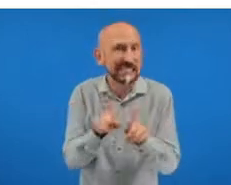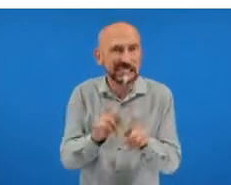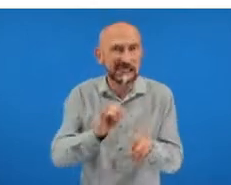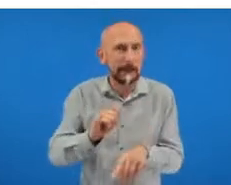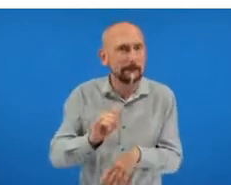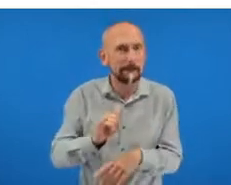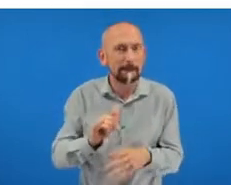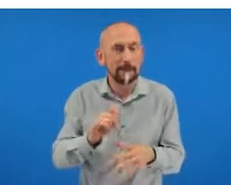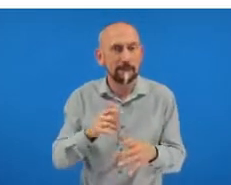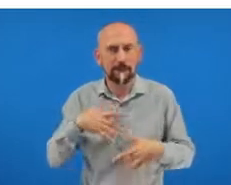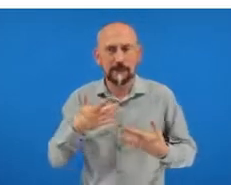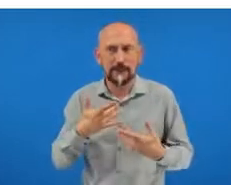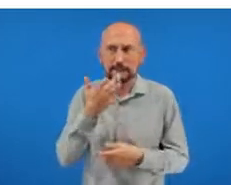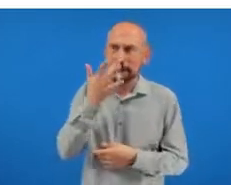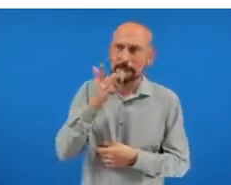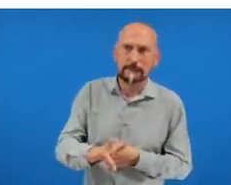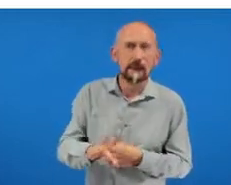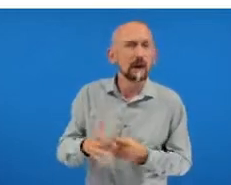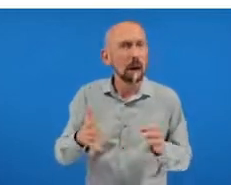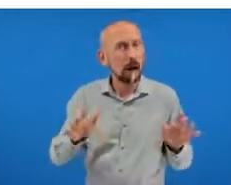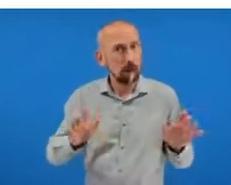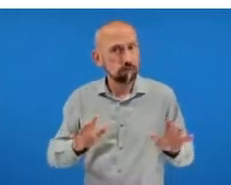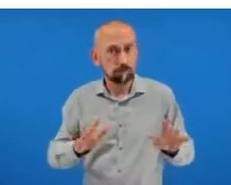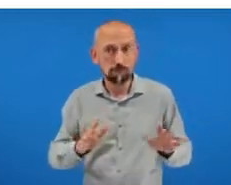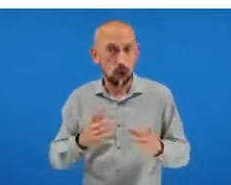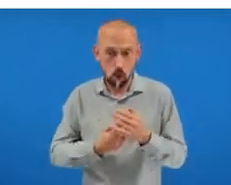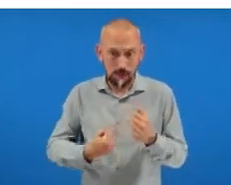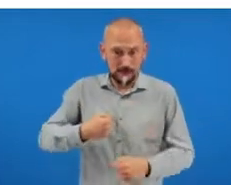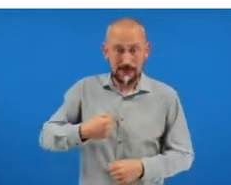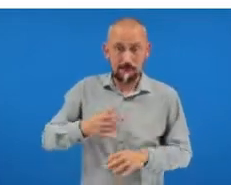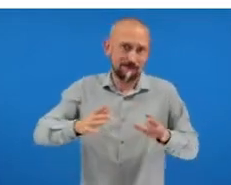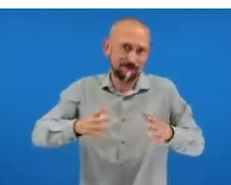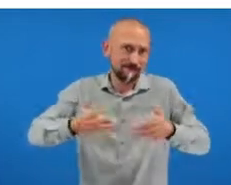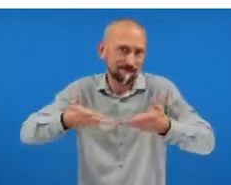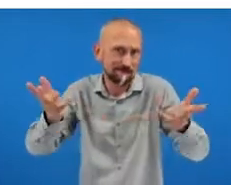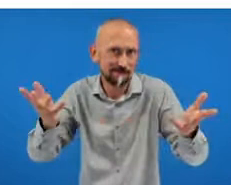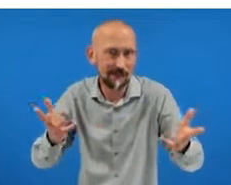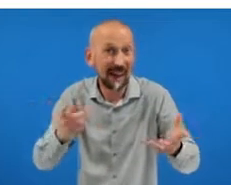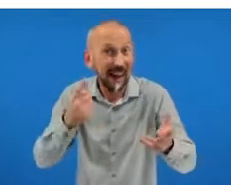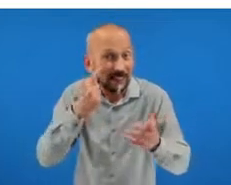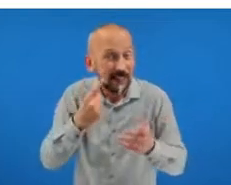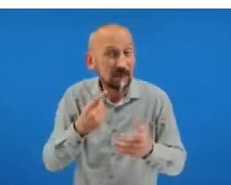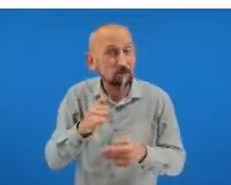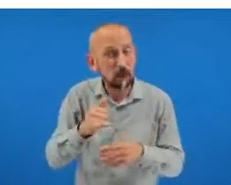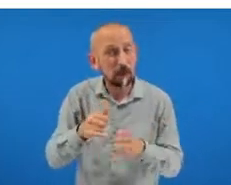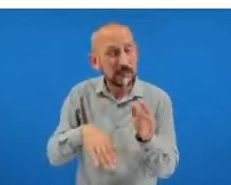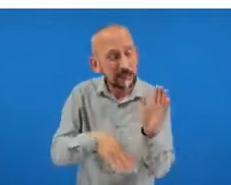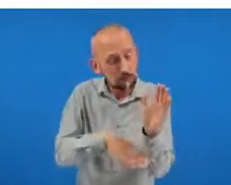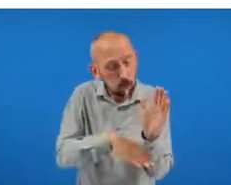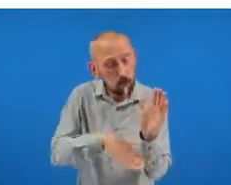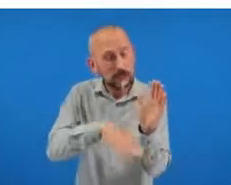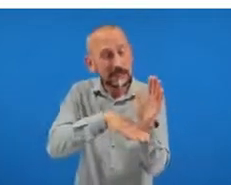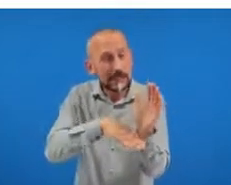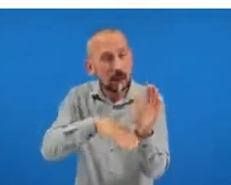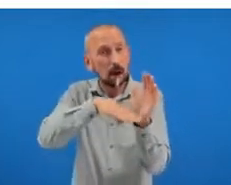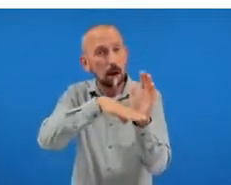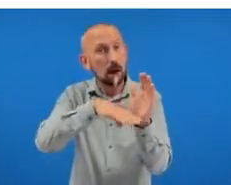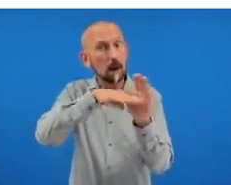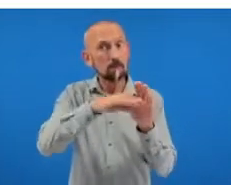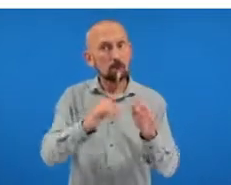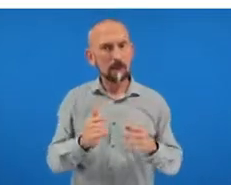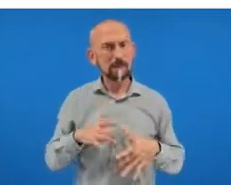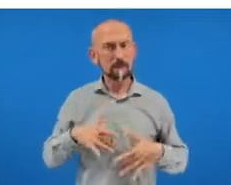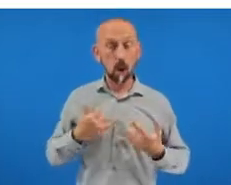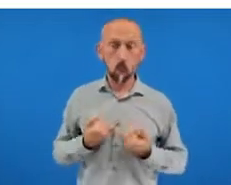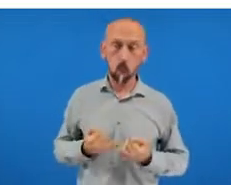that, actually, I think this is a really common thing, and I suspect it gets worse. Actually, the more senior you become in an organisation, the